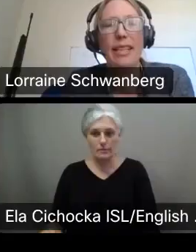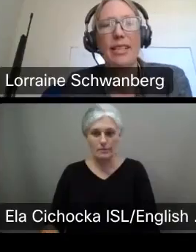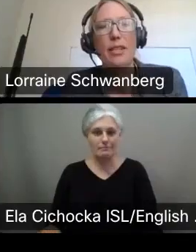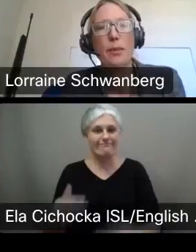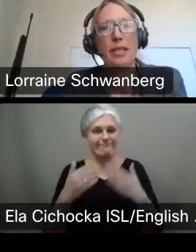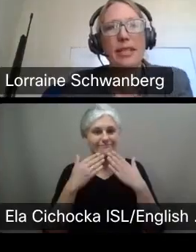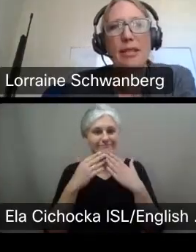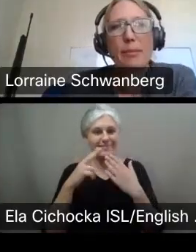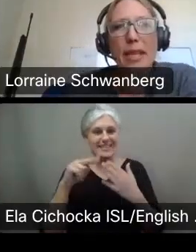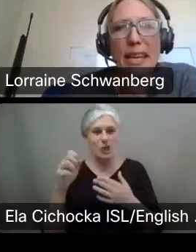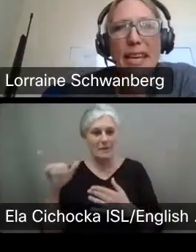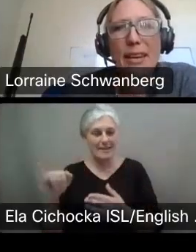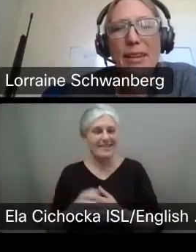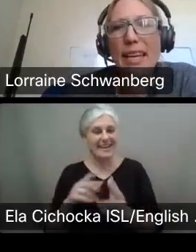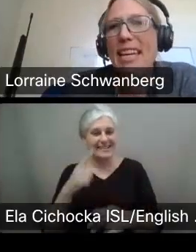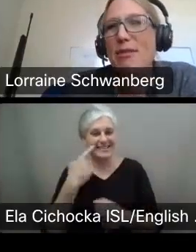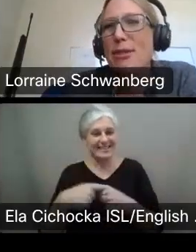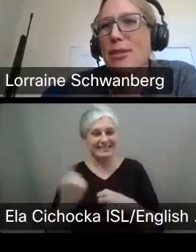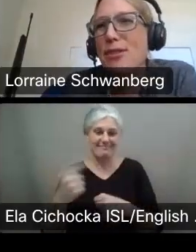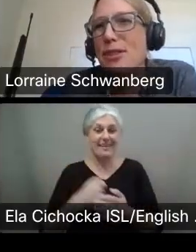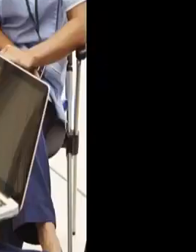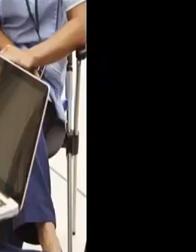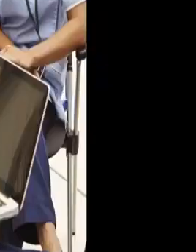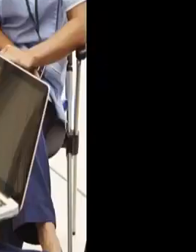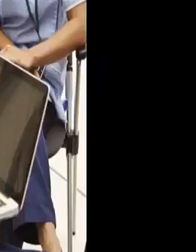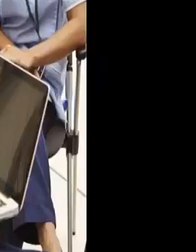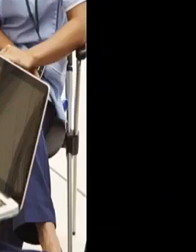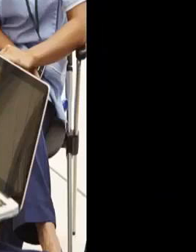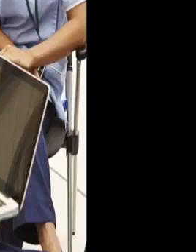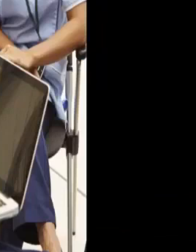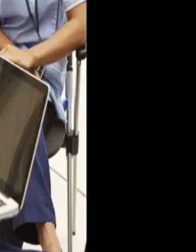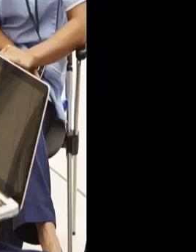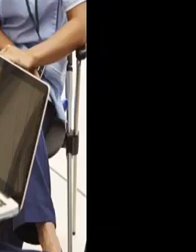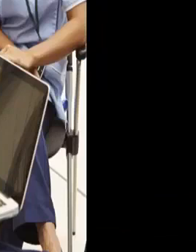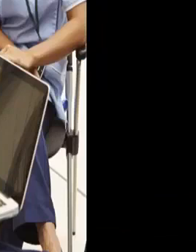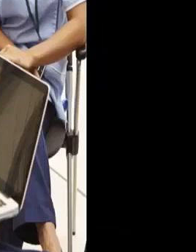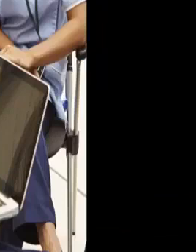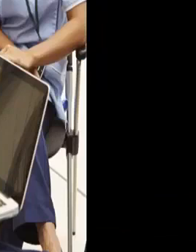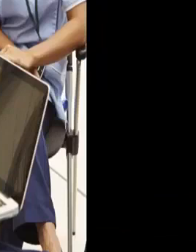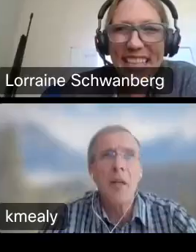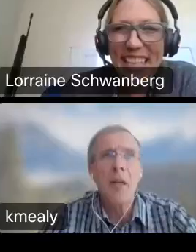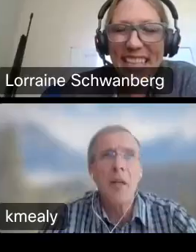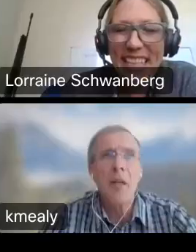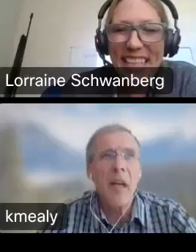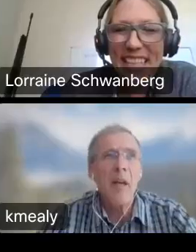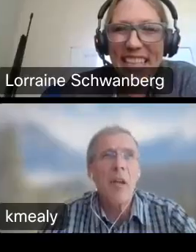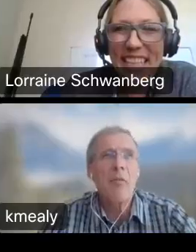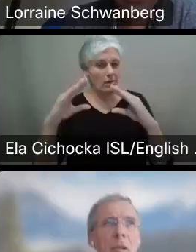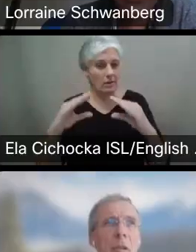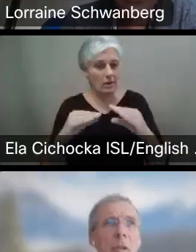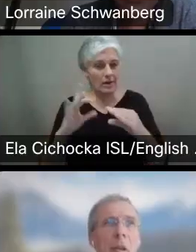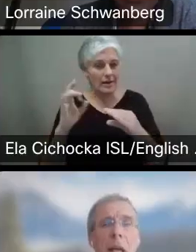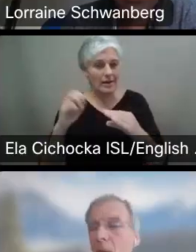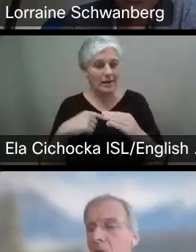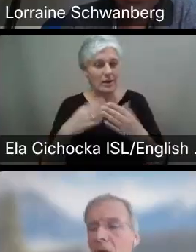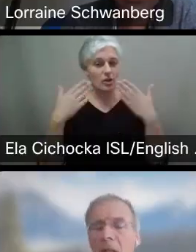Thank you, Naomi. I can see them again now. Ken, do you want to just introduce yourself? Morning, everyone. My name is Ken Gathered. I'm a general